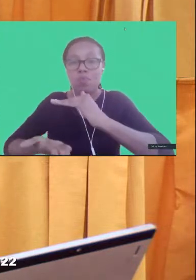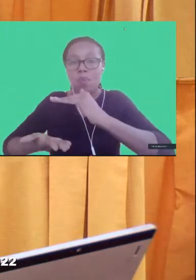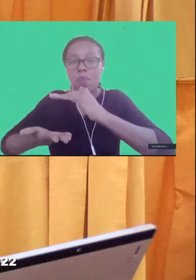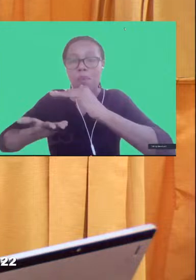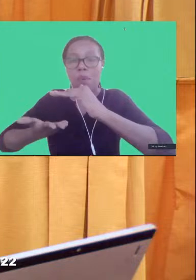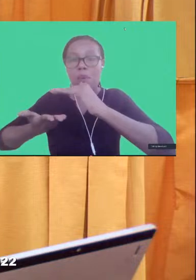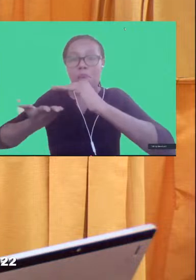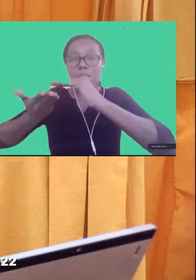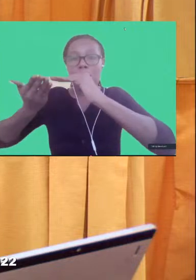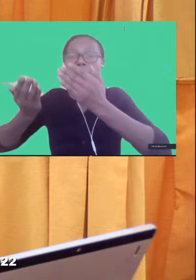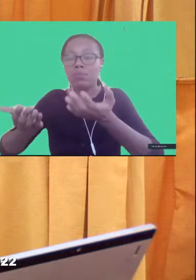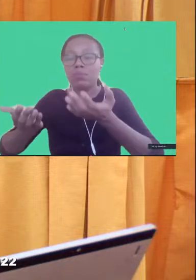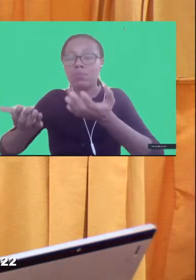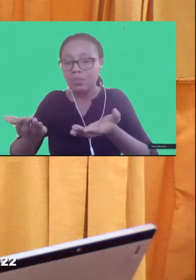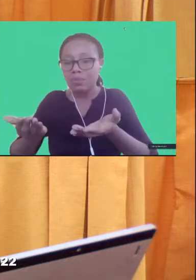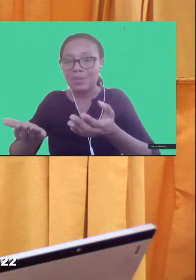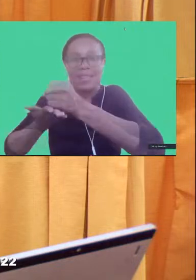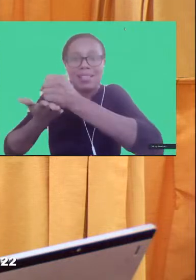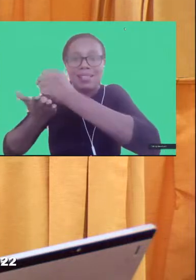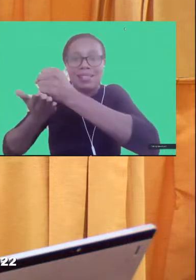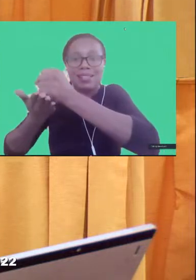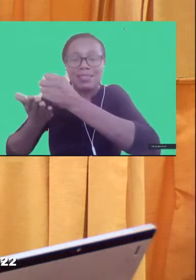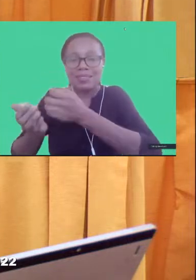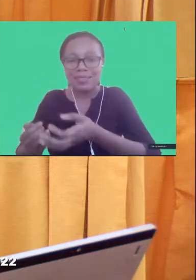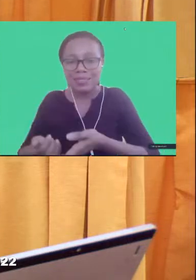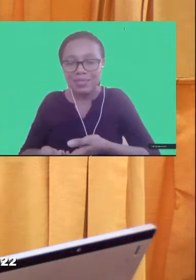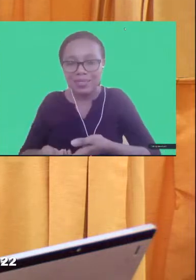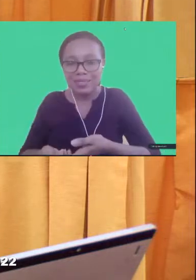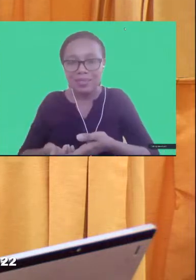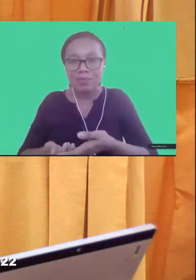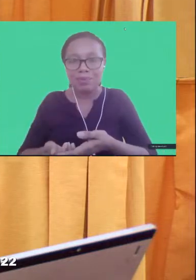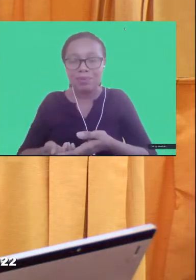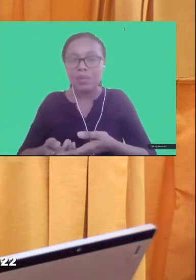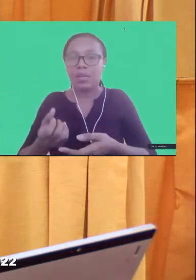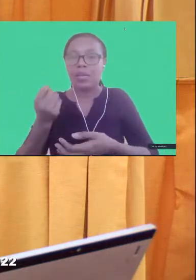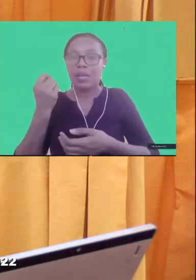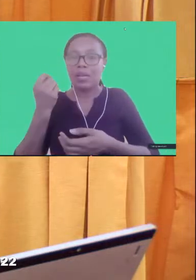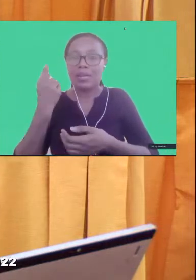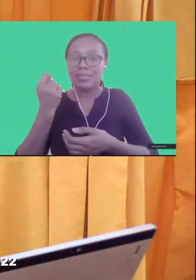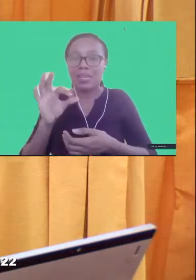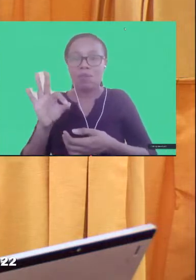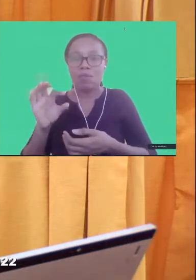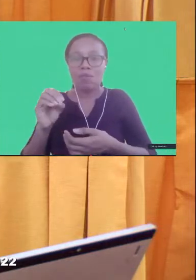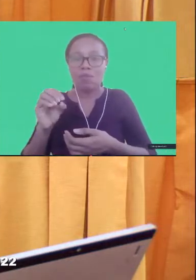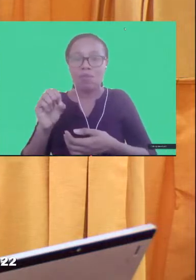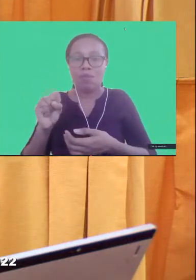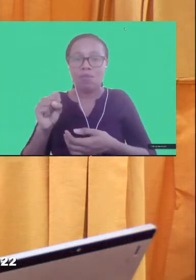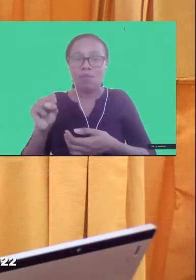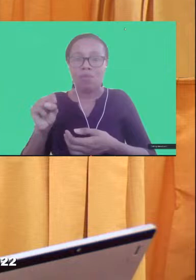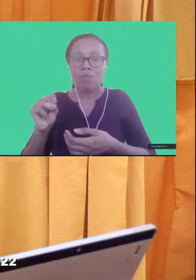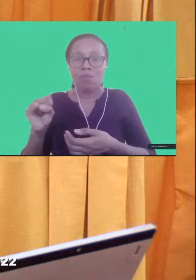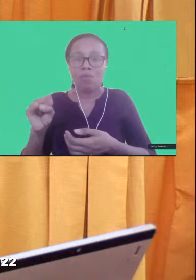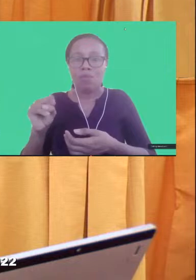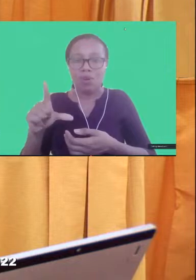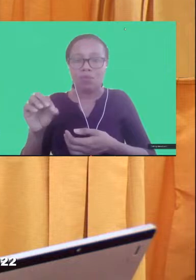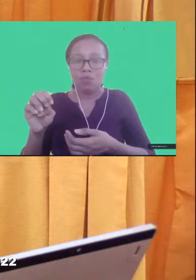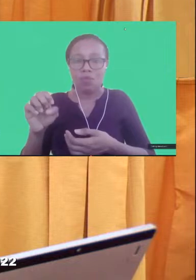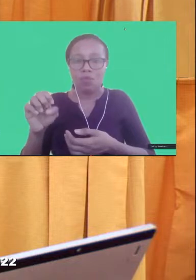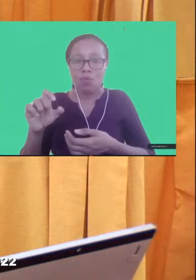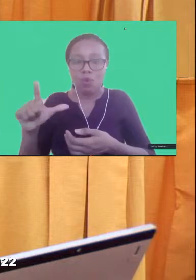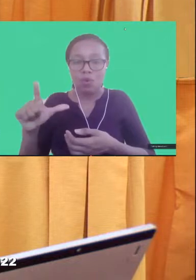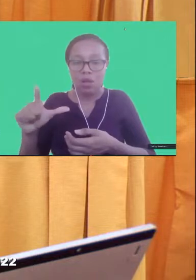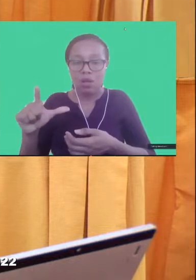a fossil fuel grid. We needed to recreate that same type of benefit through renewables. And